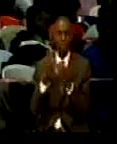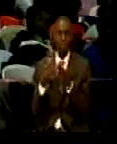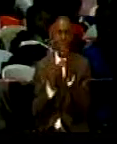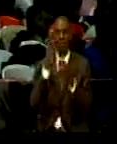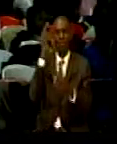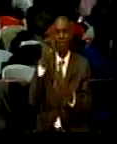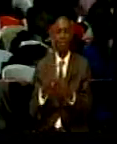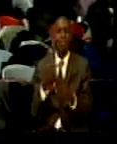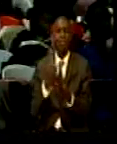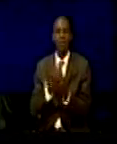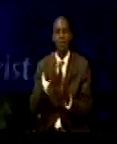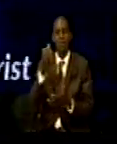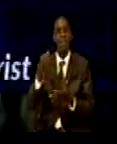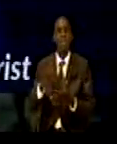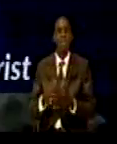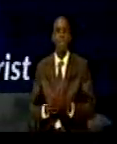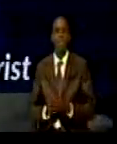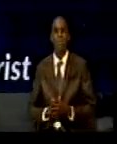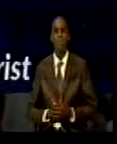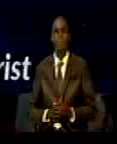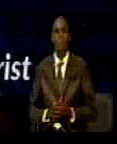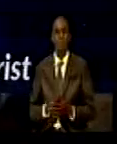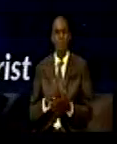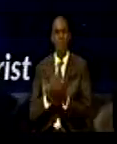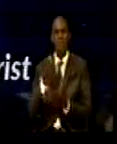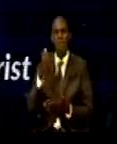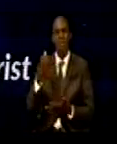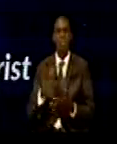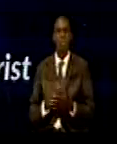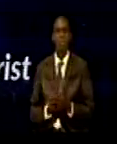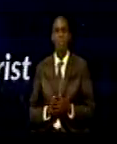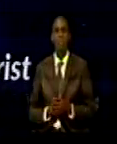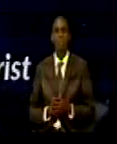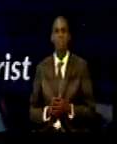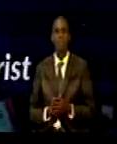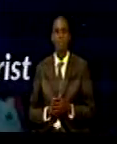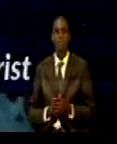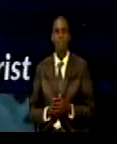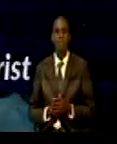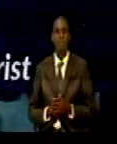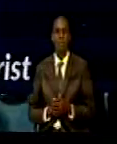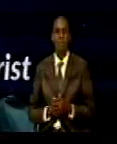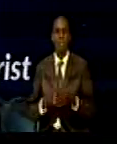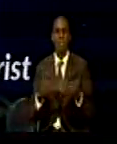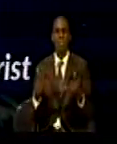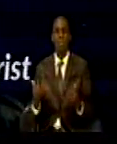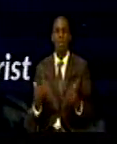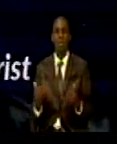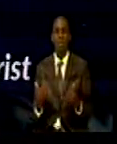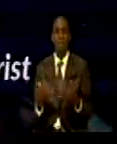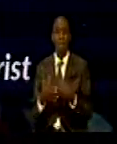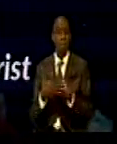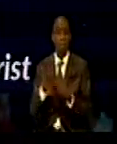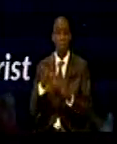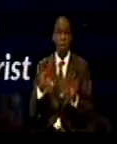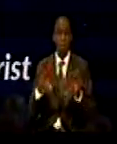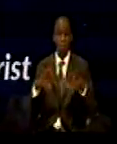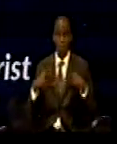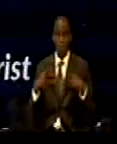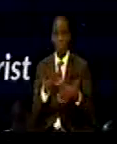Amen. Amen. Our counselors, please attend to those who